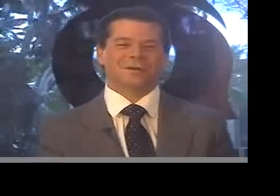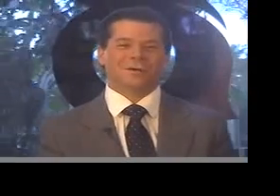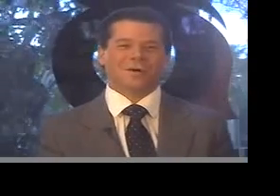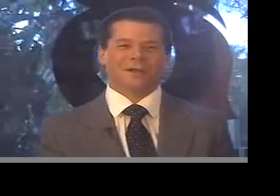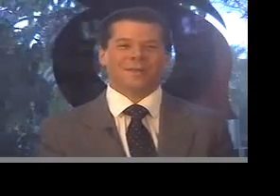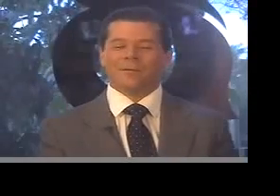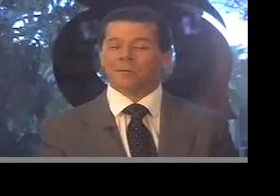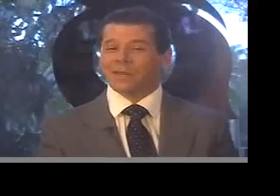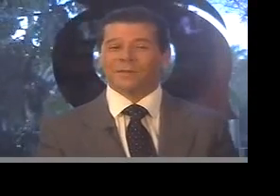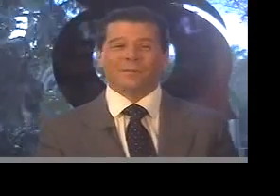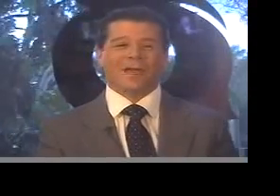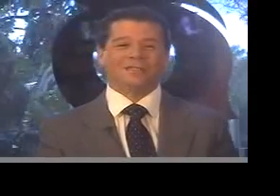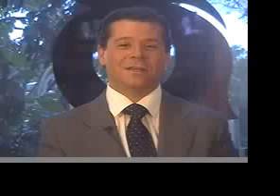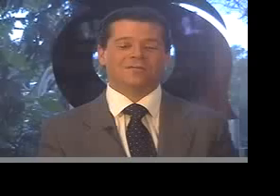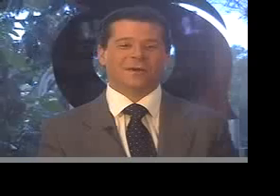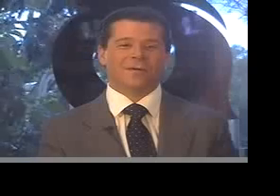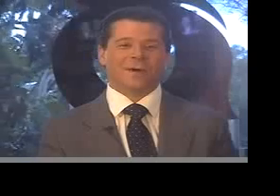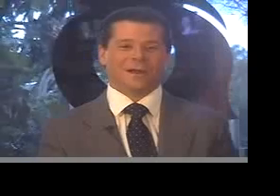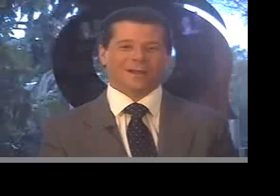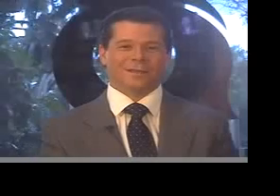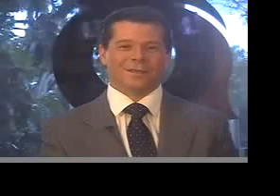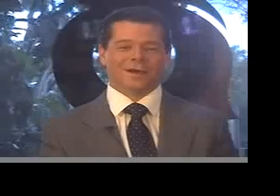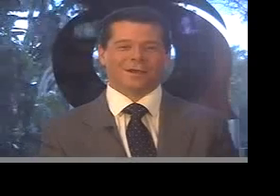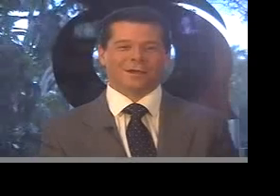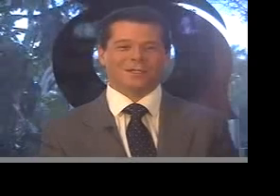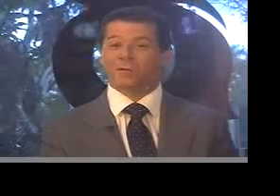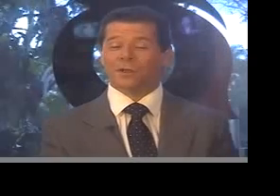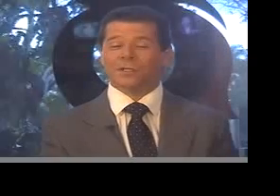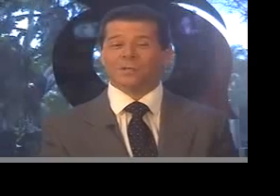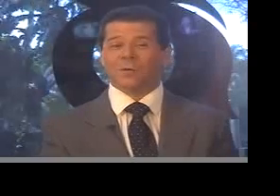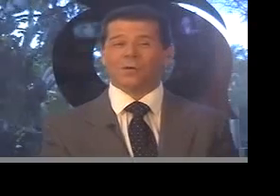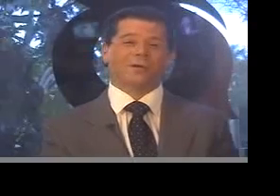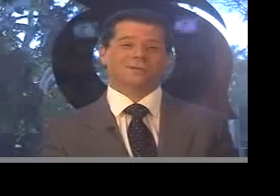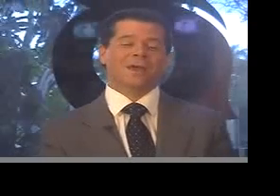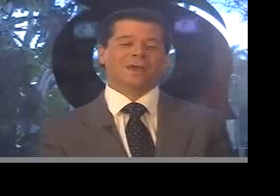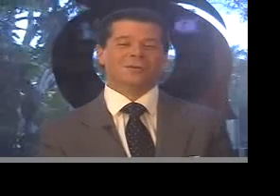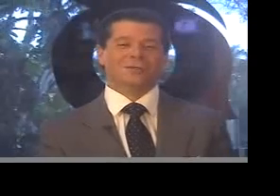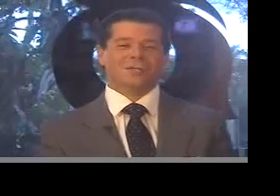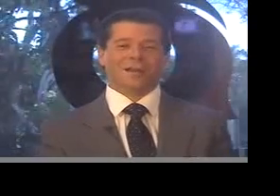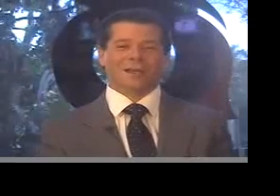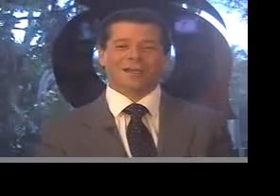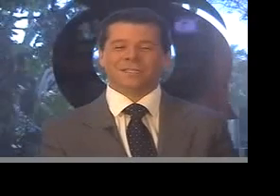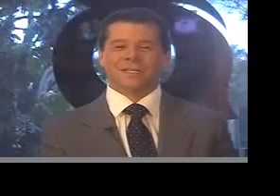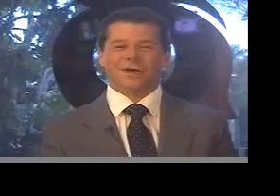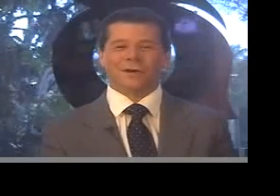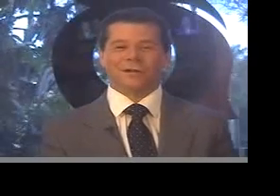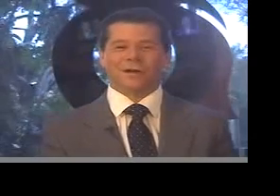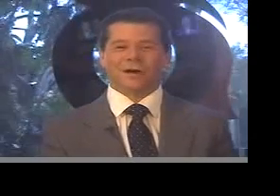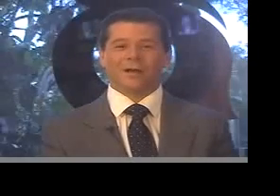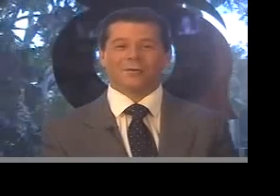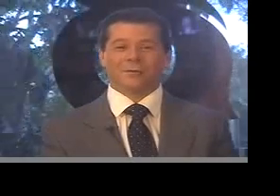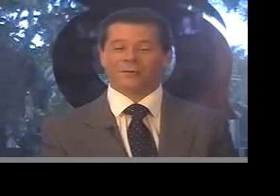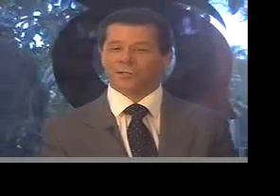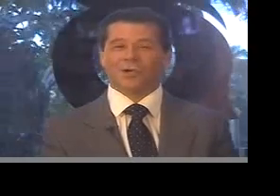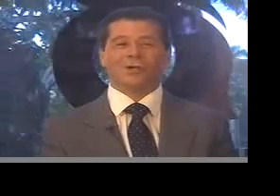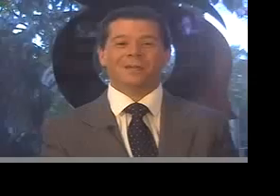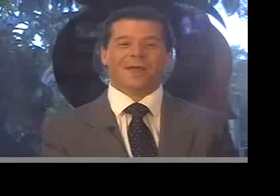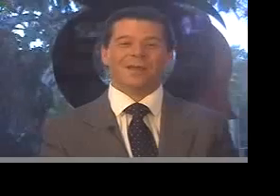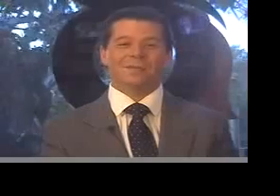the territory. Many of the bands did very well at the inauguration and won some awards. News Channel 8's Lee Carl caught up